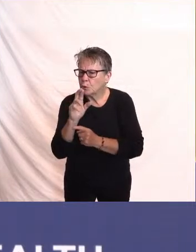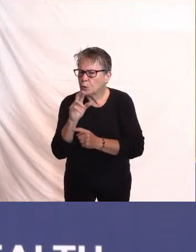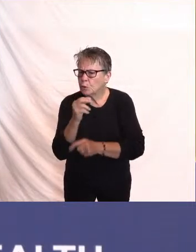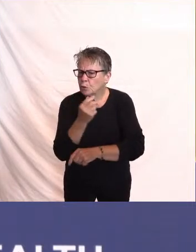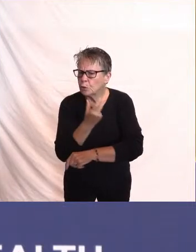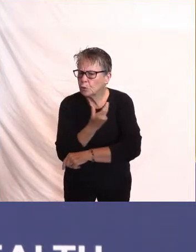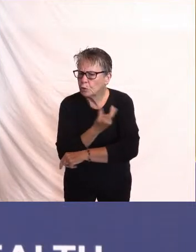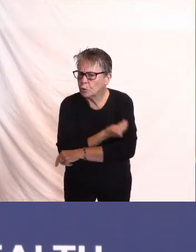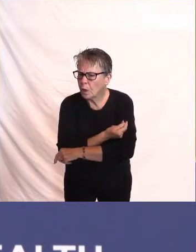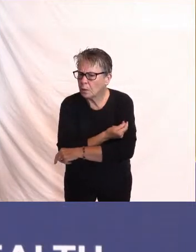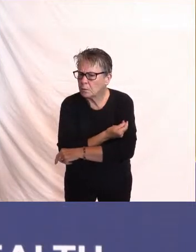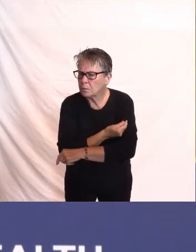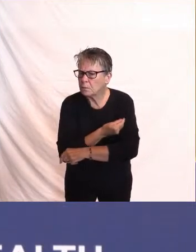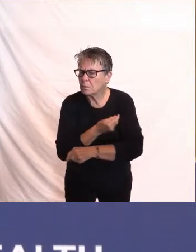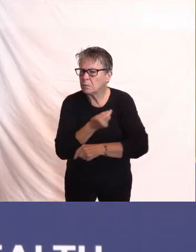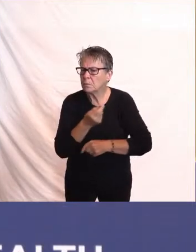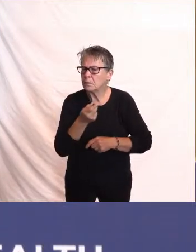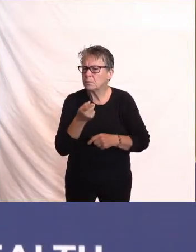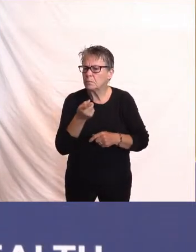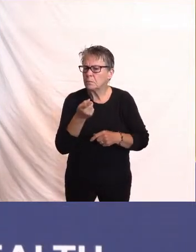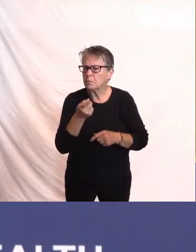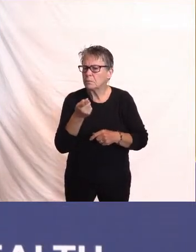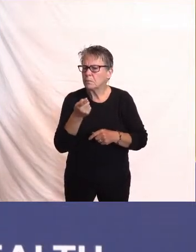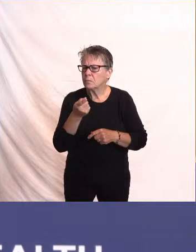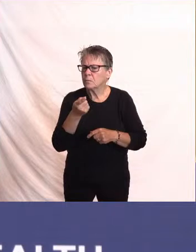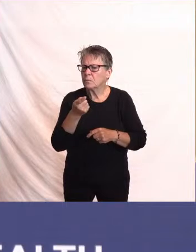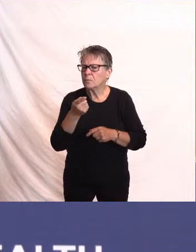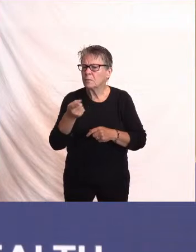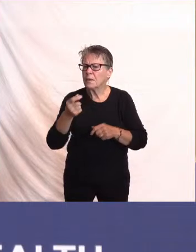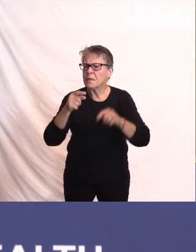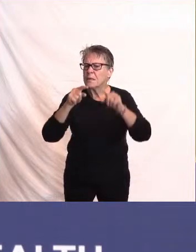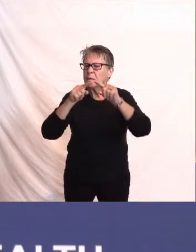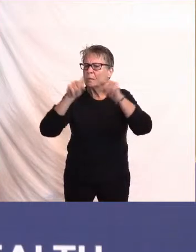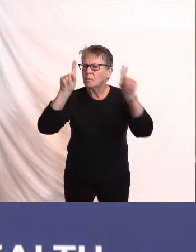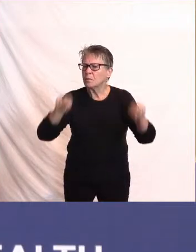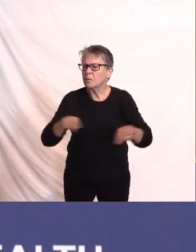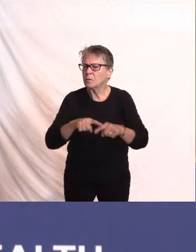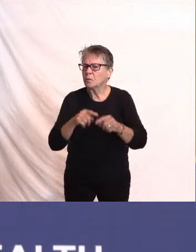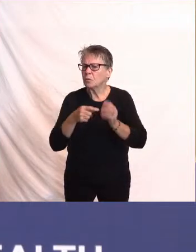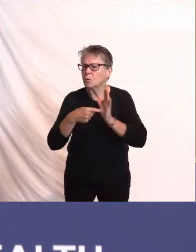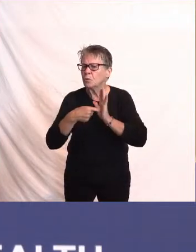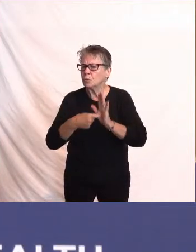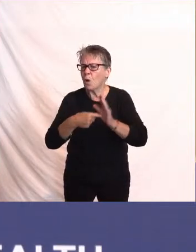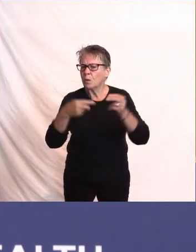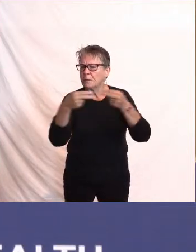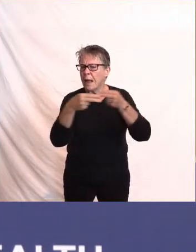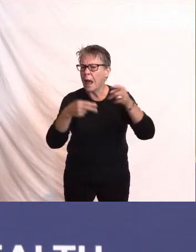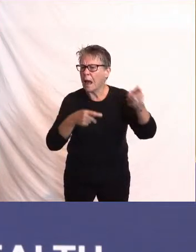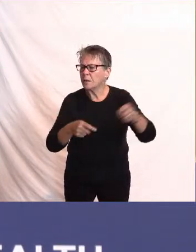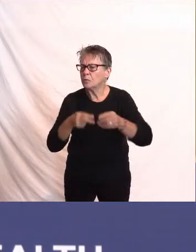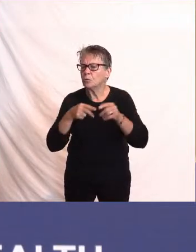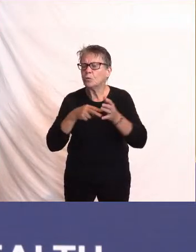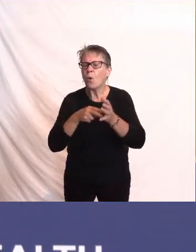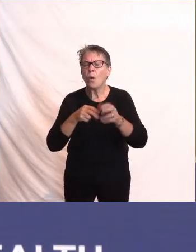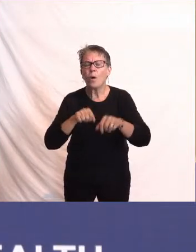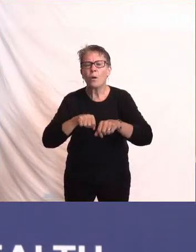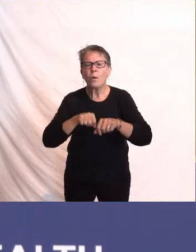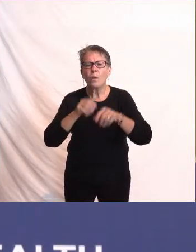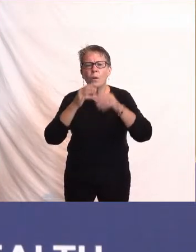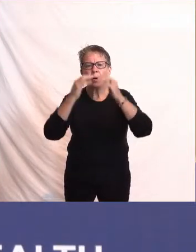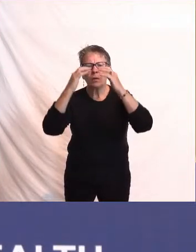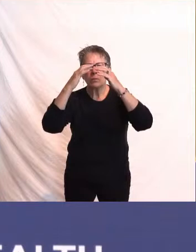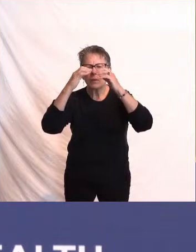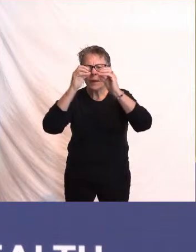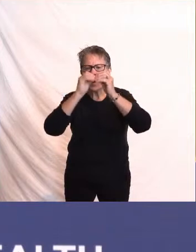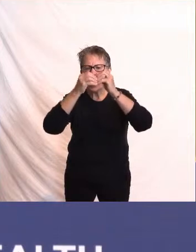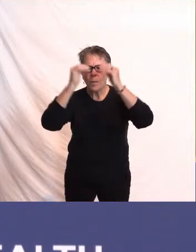Sorry, it shows the breakdown of booster shots by type. There's 132,000 Pfizer and then